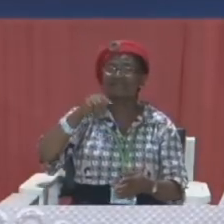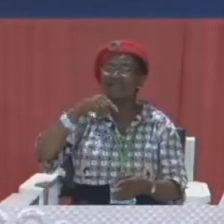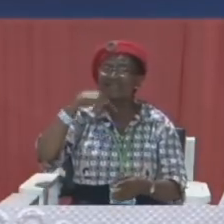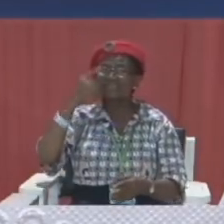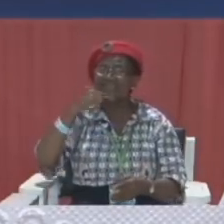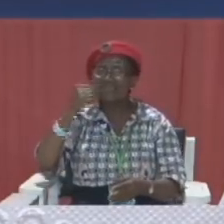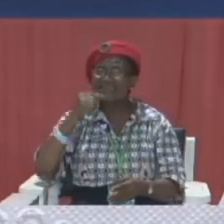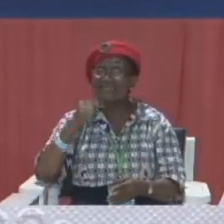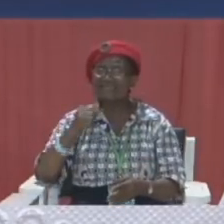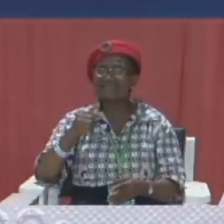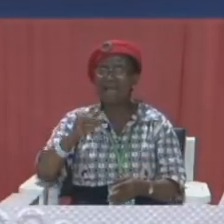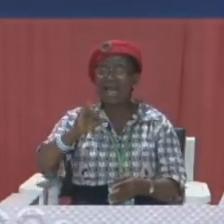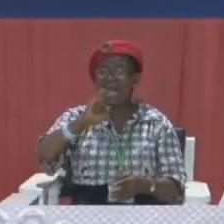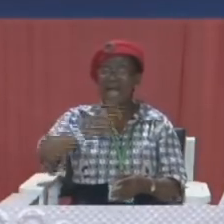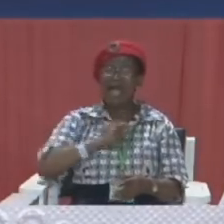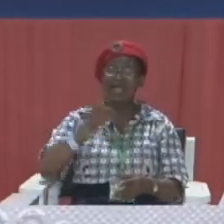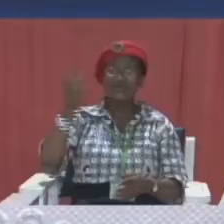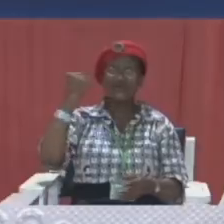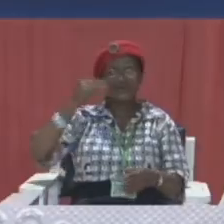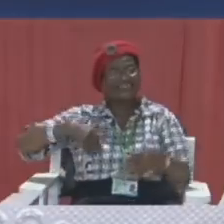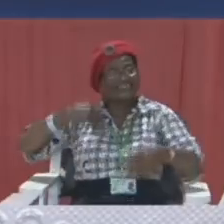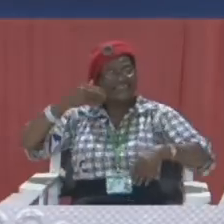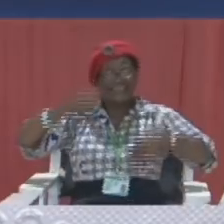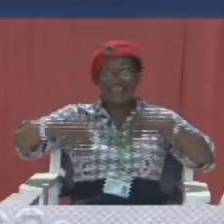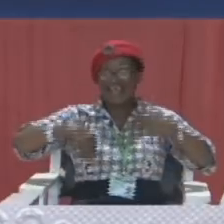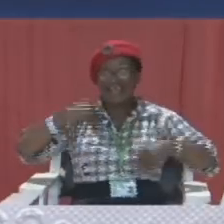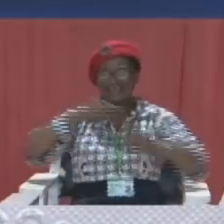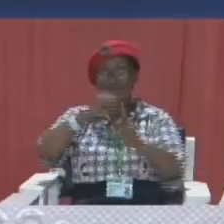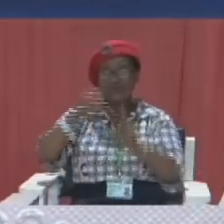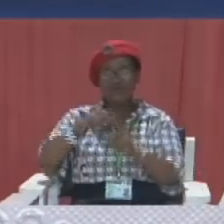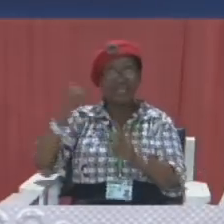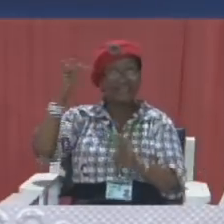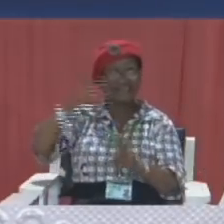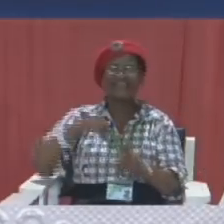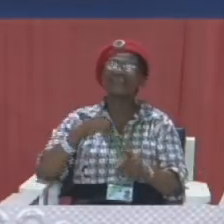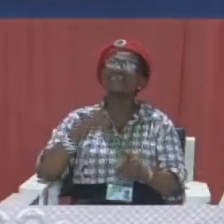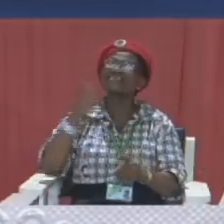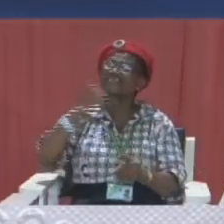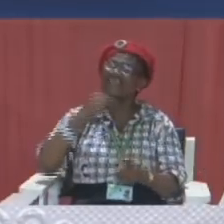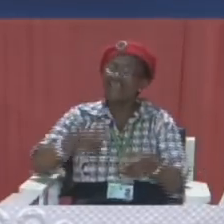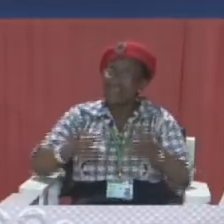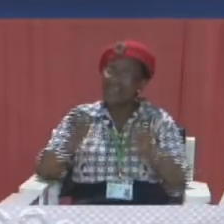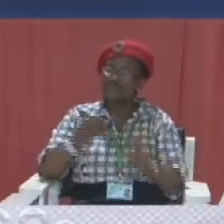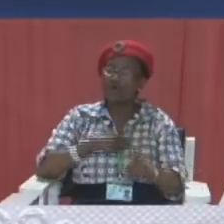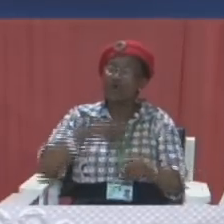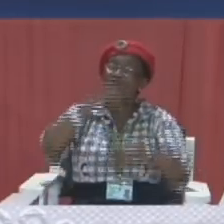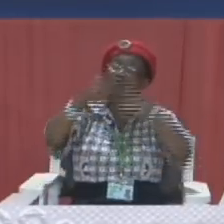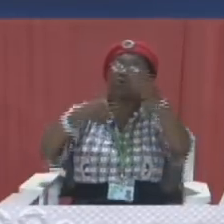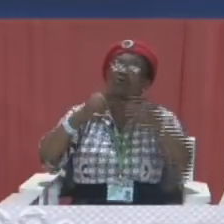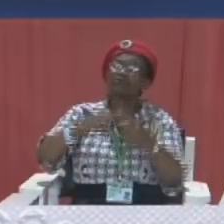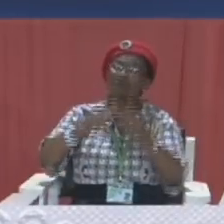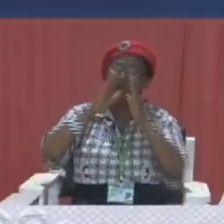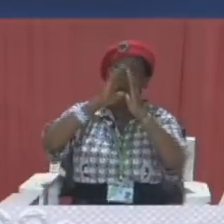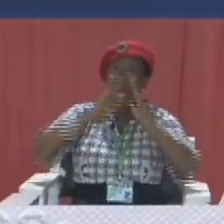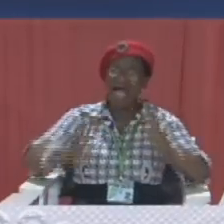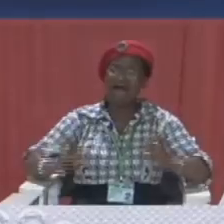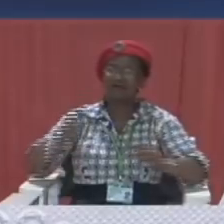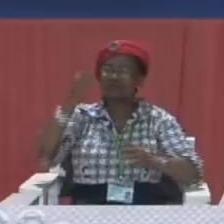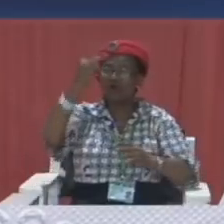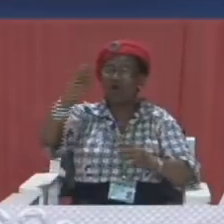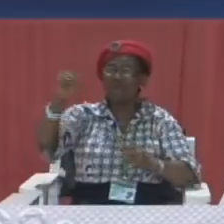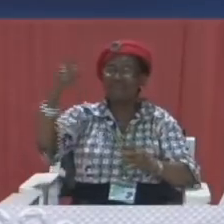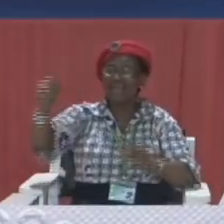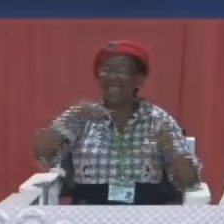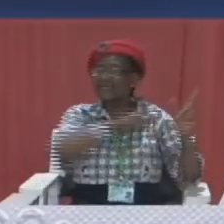was glad. Oni inu mi dun. When they say let's go to the house of the Lord. Nigba ti won wi fun mi pe e je ki a lo si ile Oluwa.